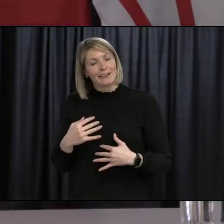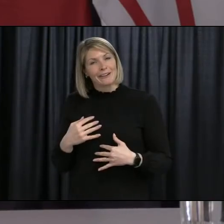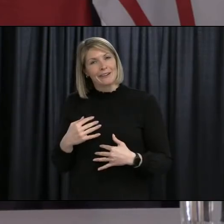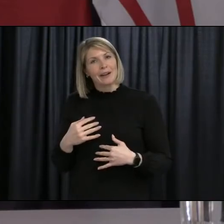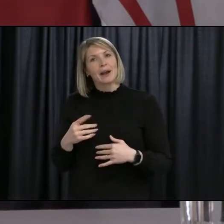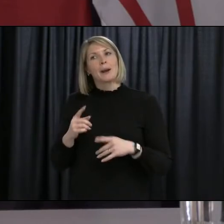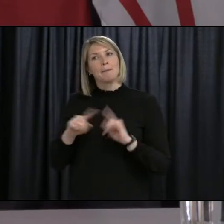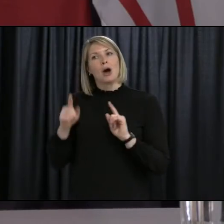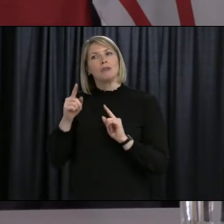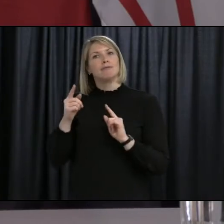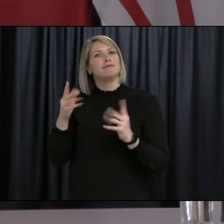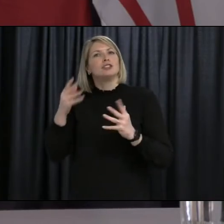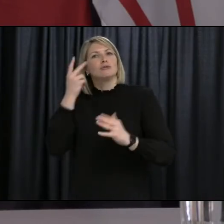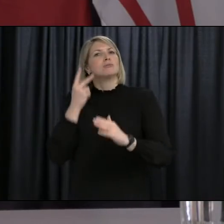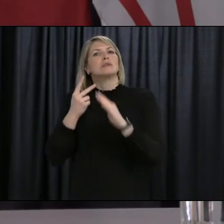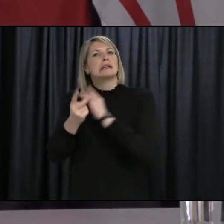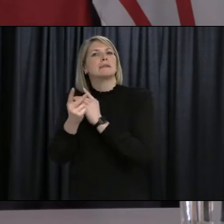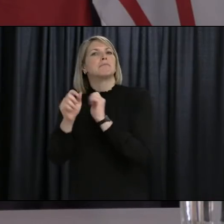certain degree,